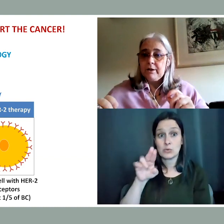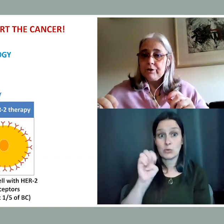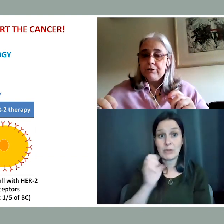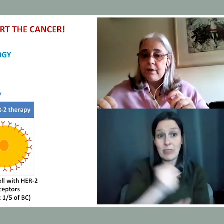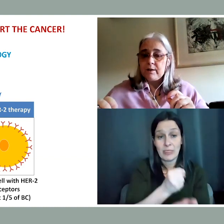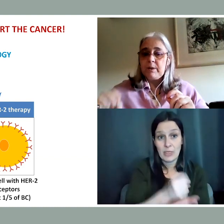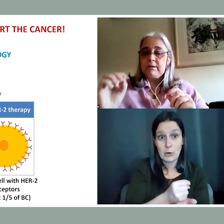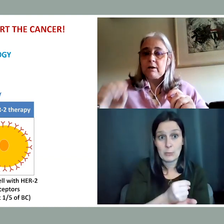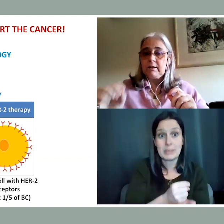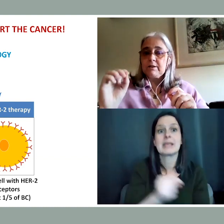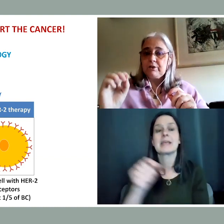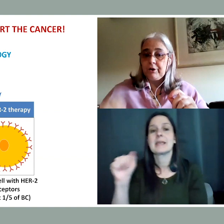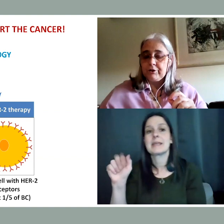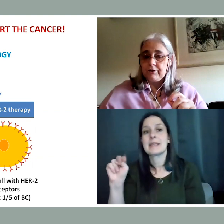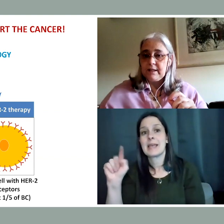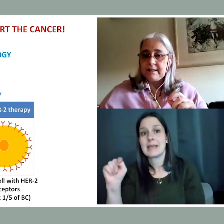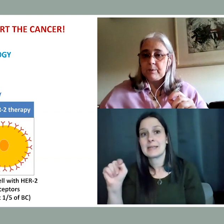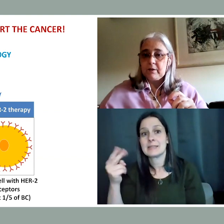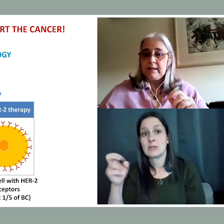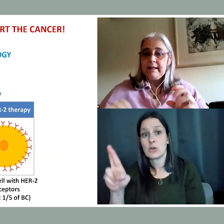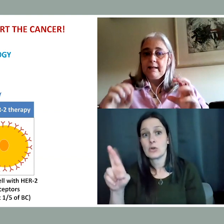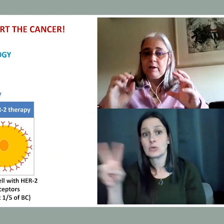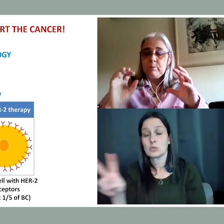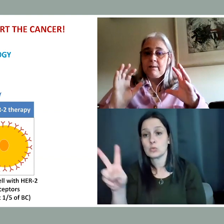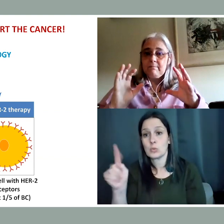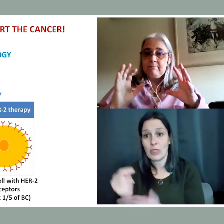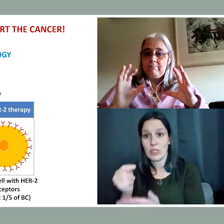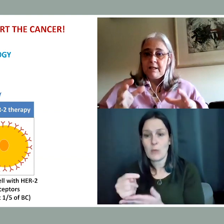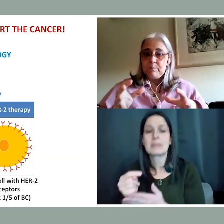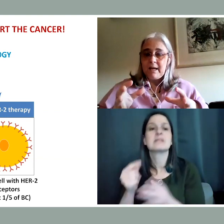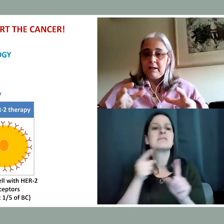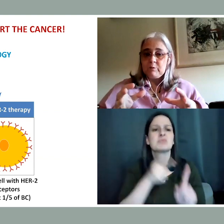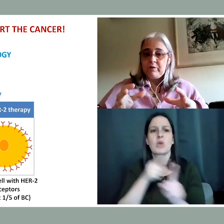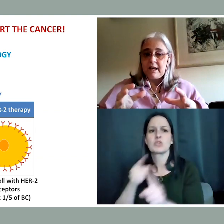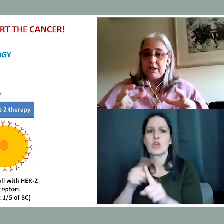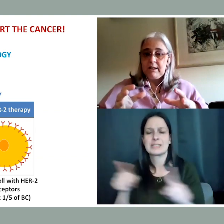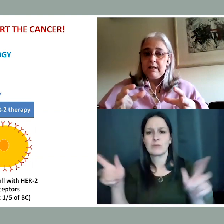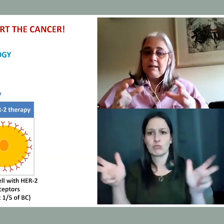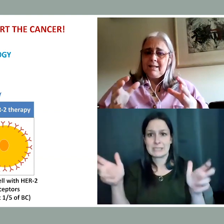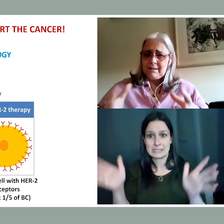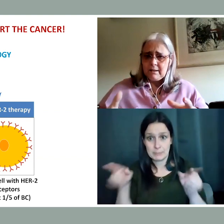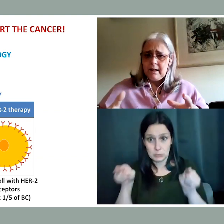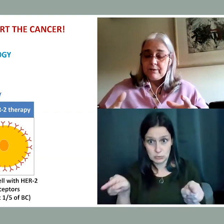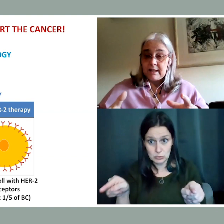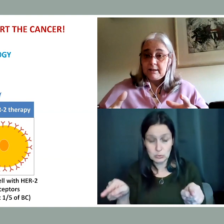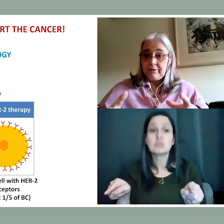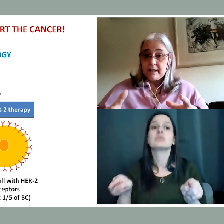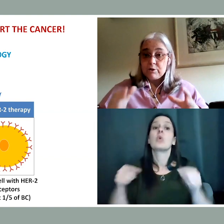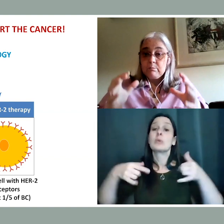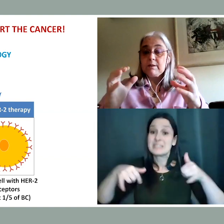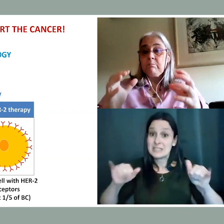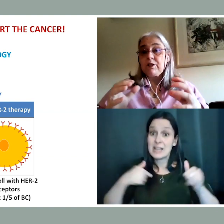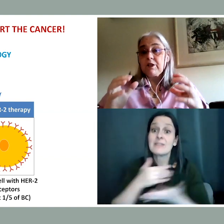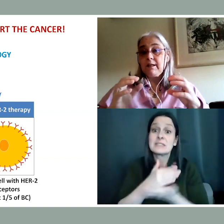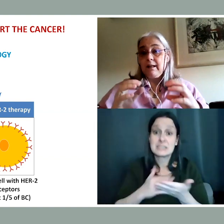and T-HER2 therapy targets the HER2 receptor. And by this mechanism of action, they still have side